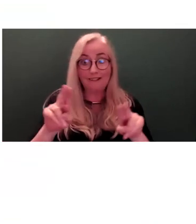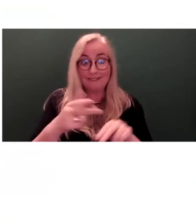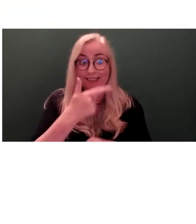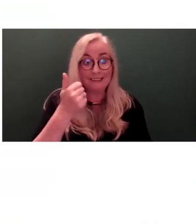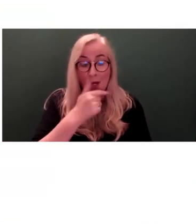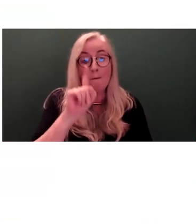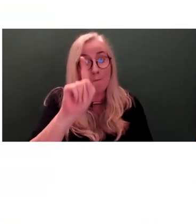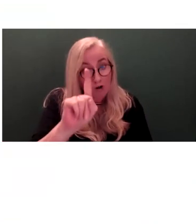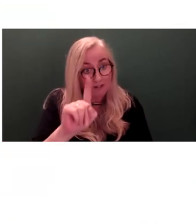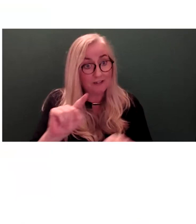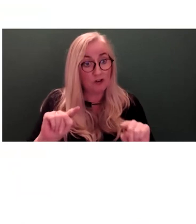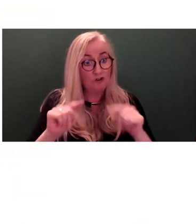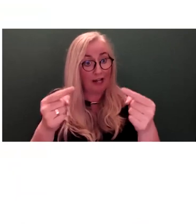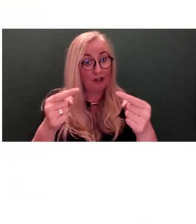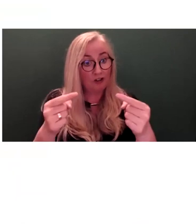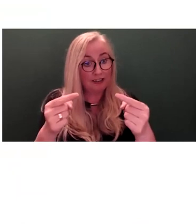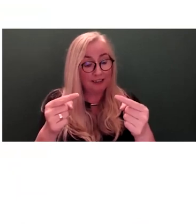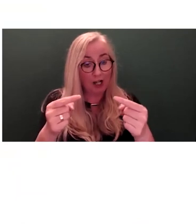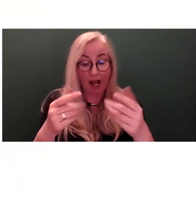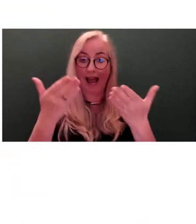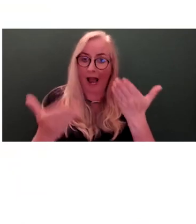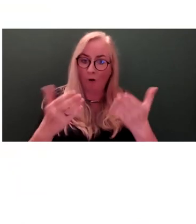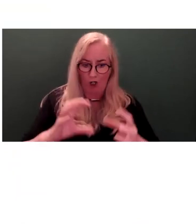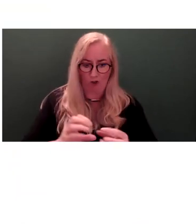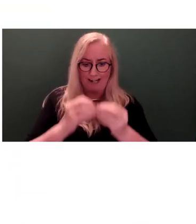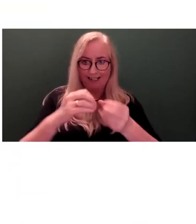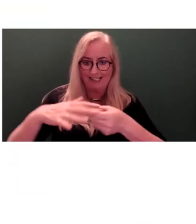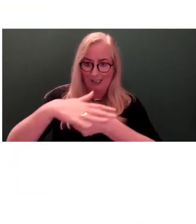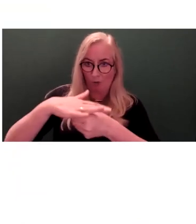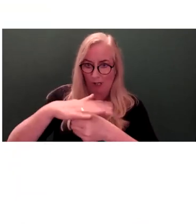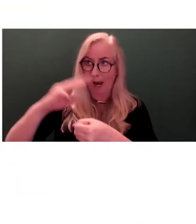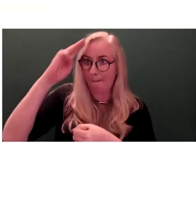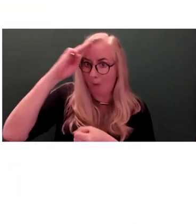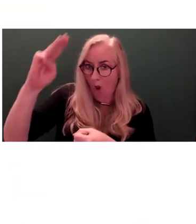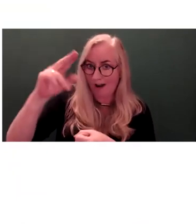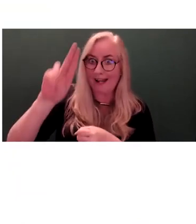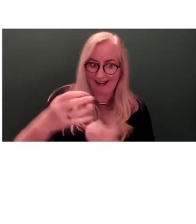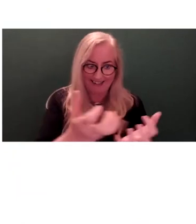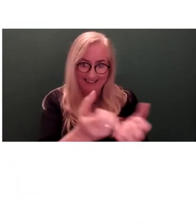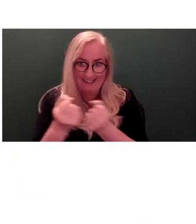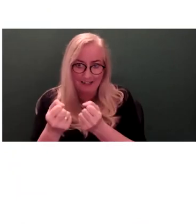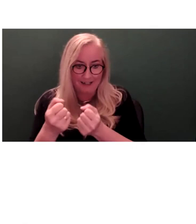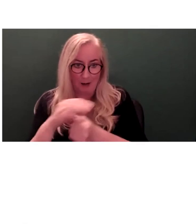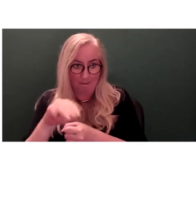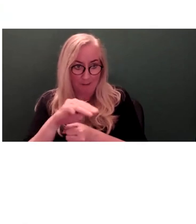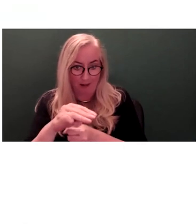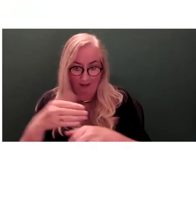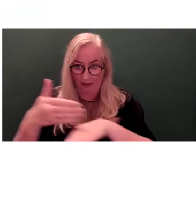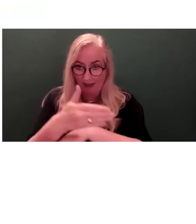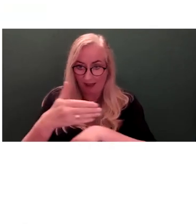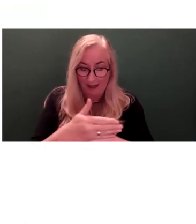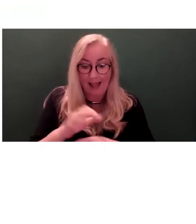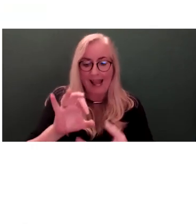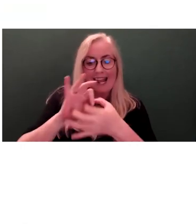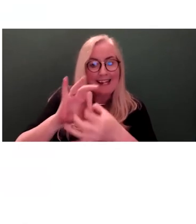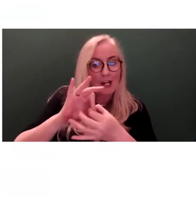really is to create a situation in which employers can take people on, are engaging in a very, very